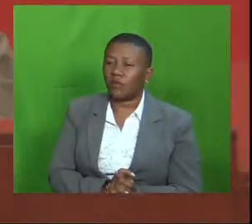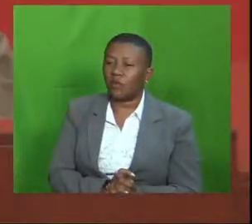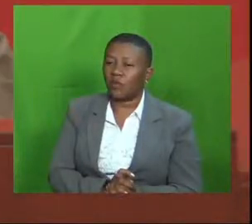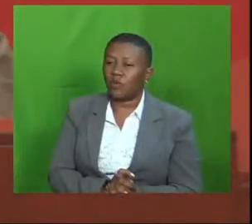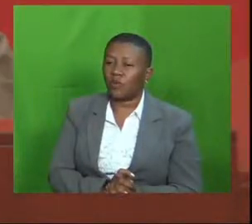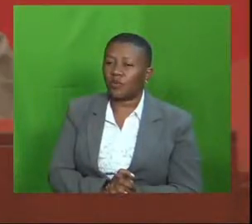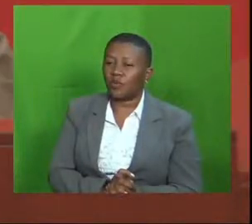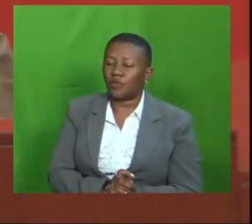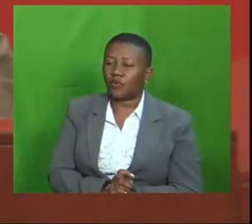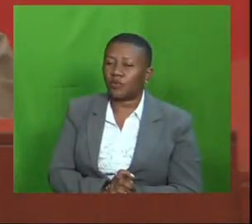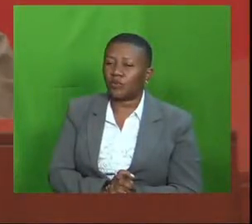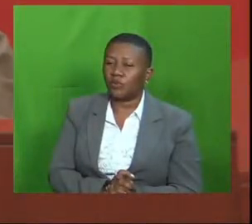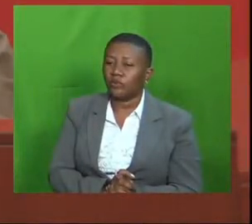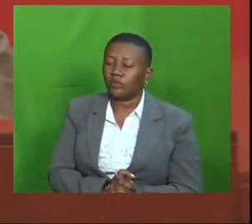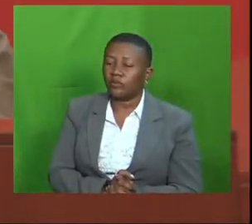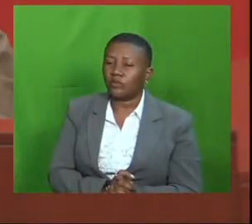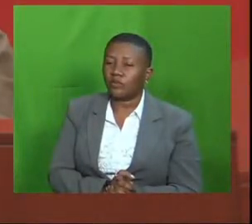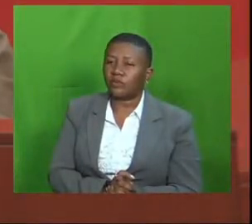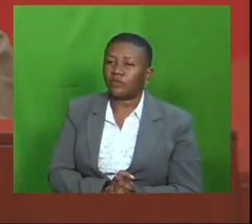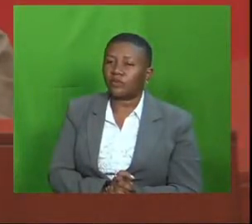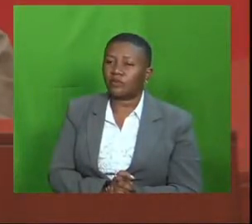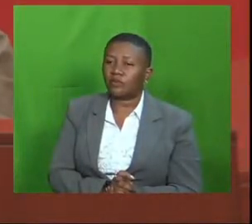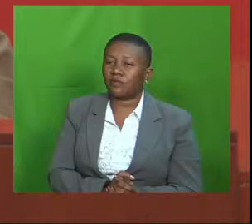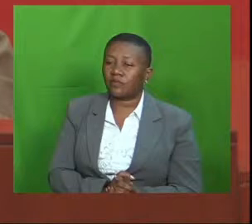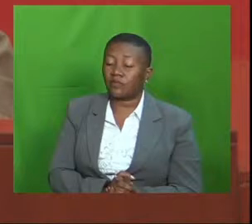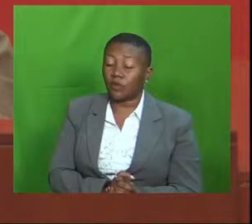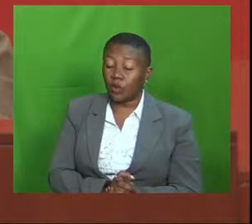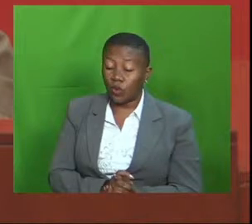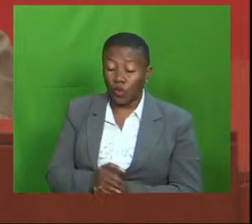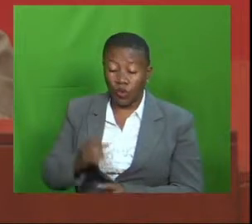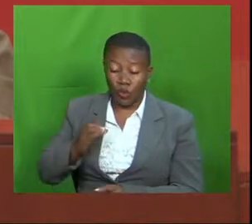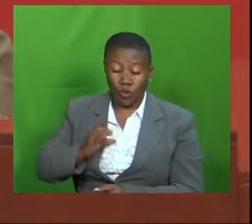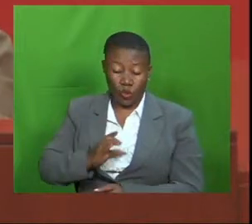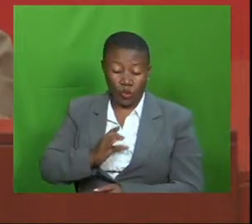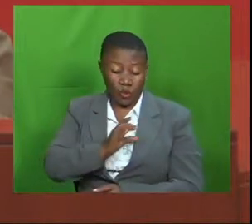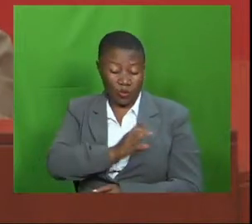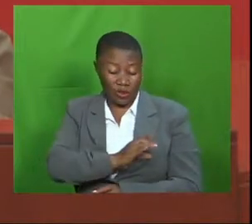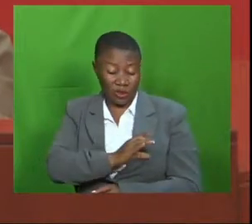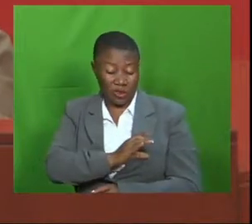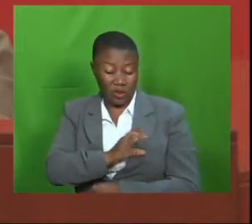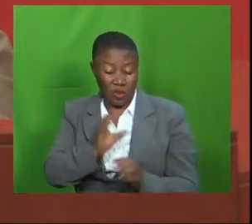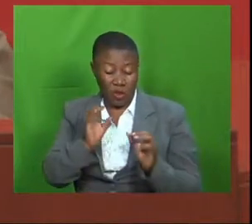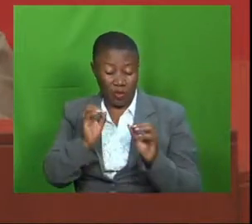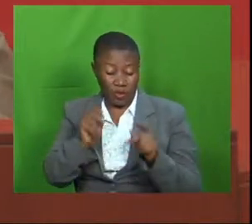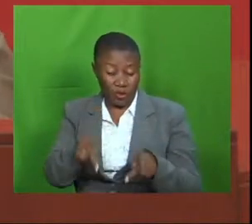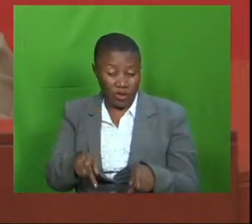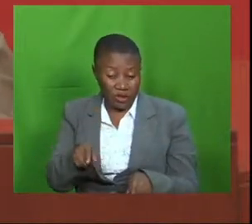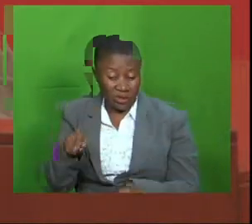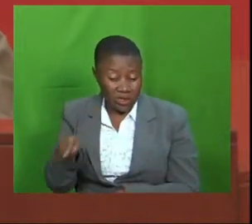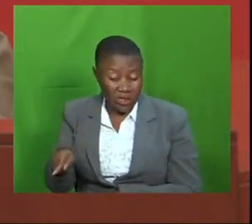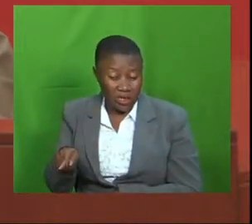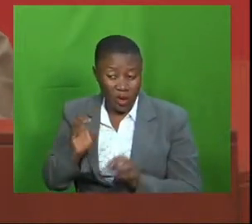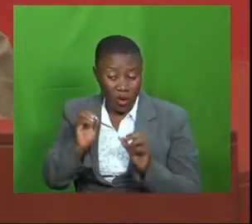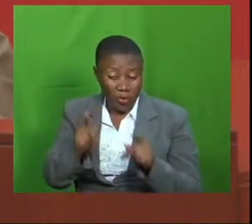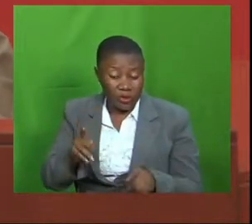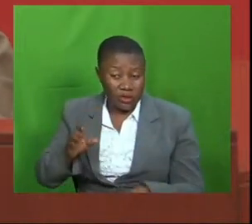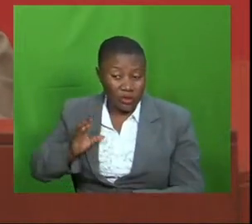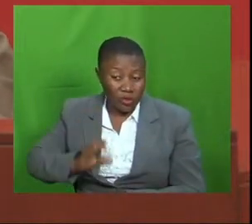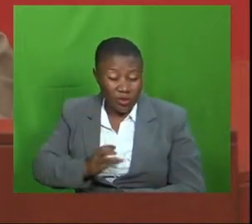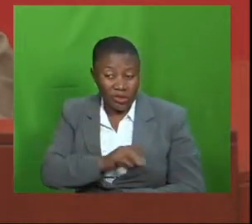the declaration of Parliament. The Committee of Privileges is a committee of